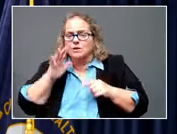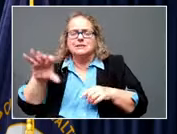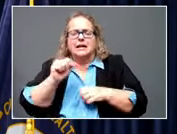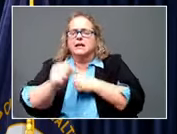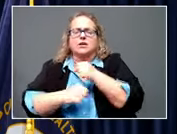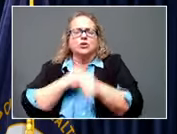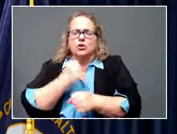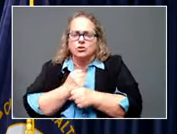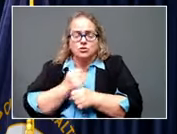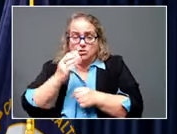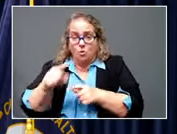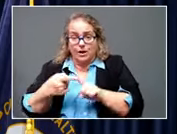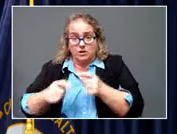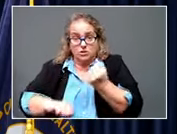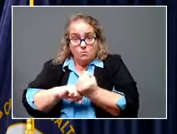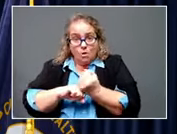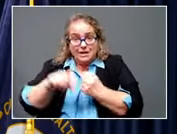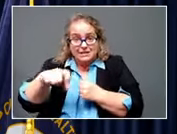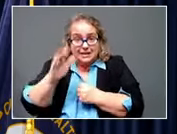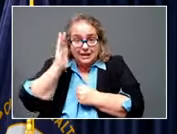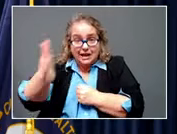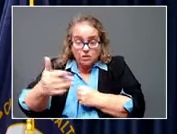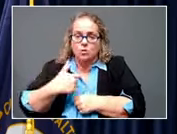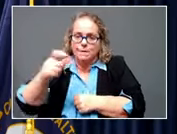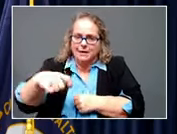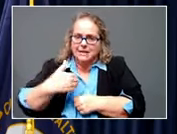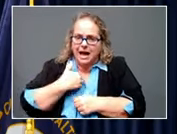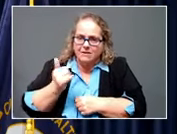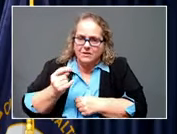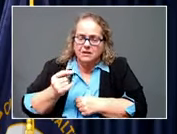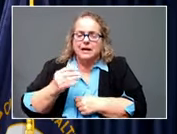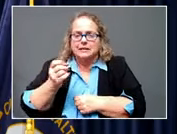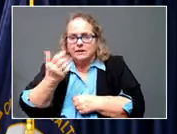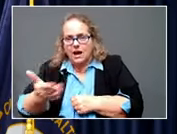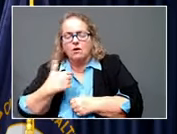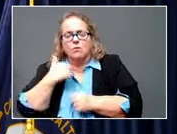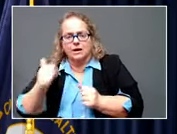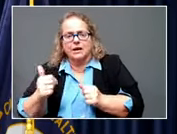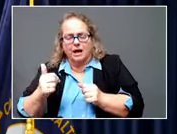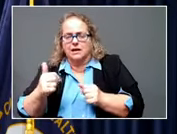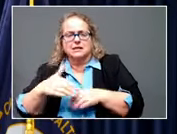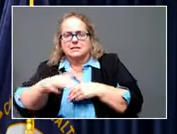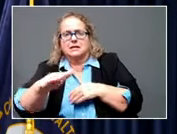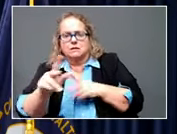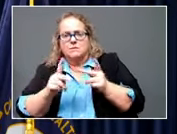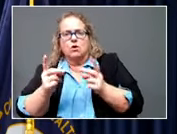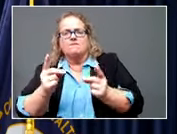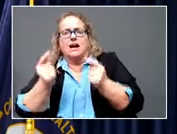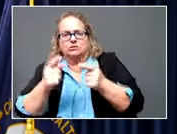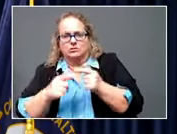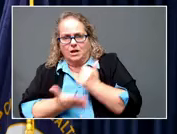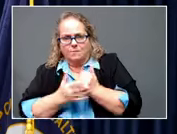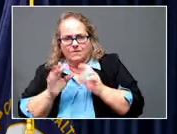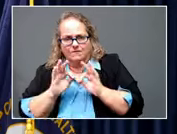the road that we have it, it's there, and we can deploy it quickly to help these families. Now, here to